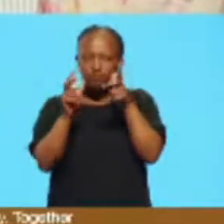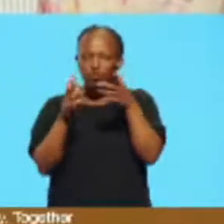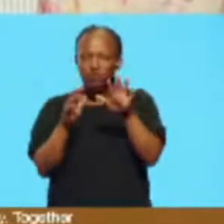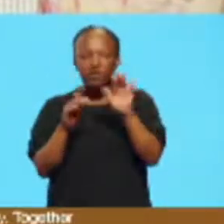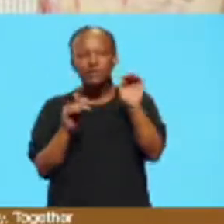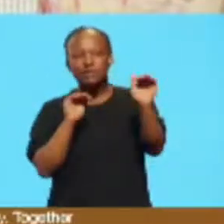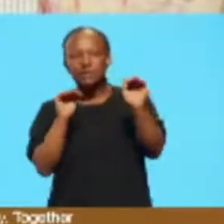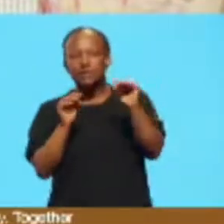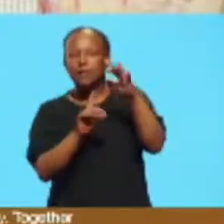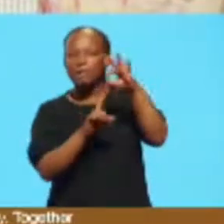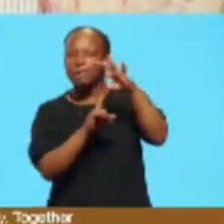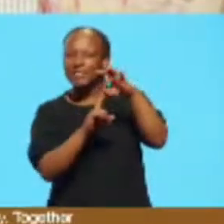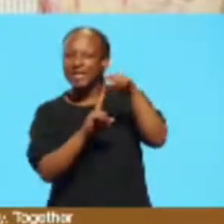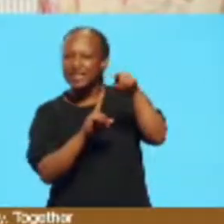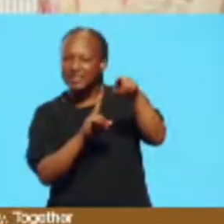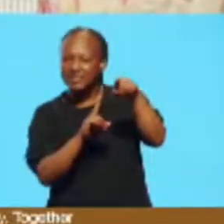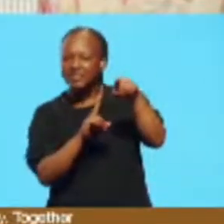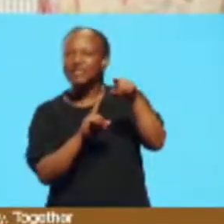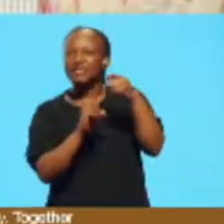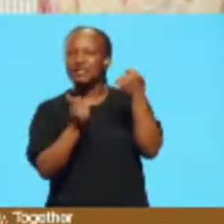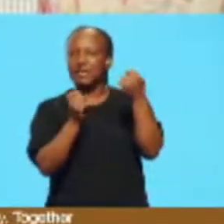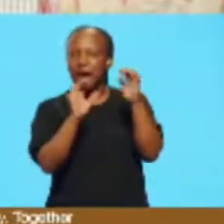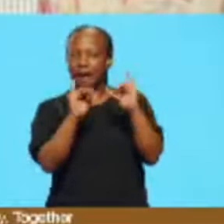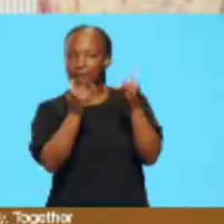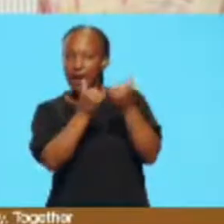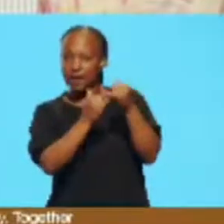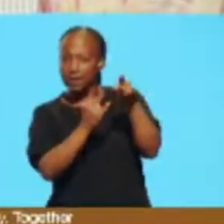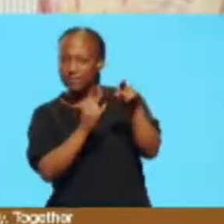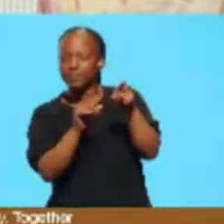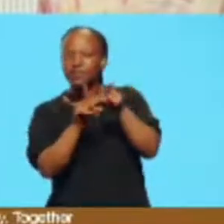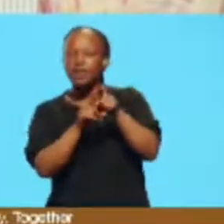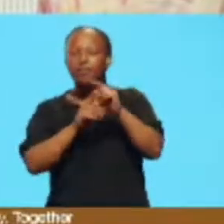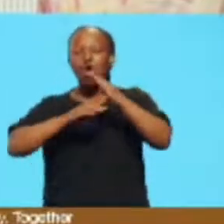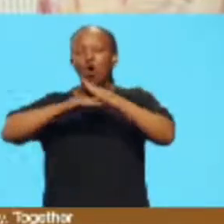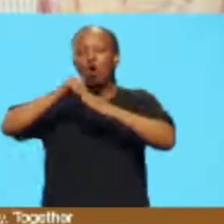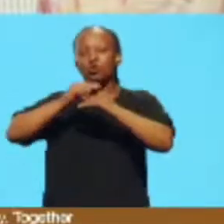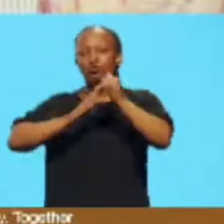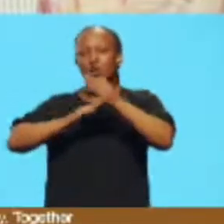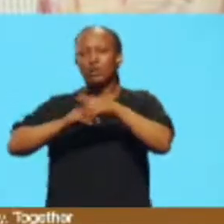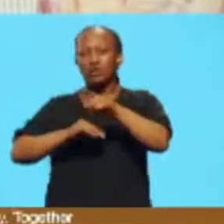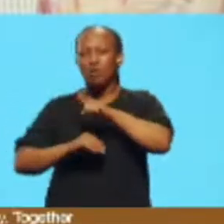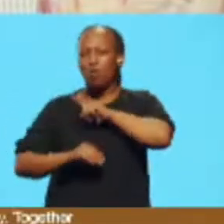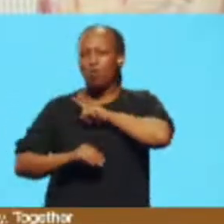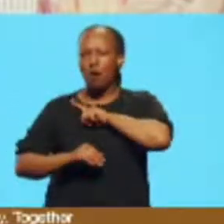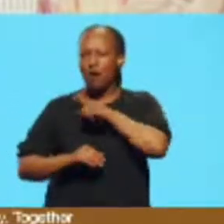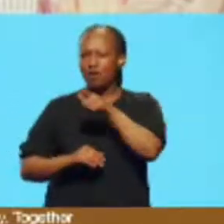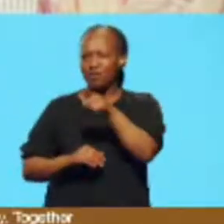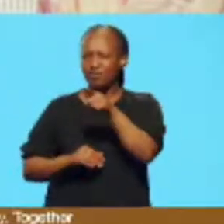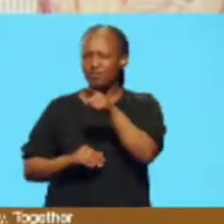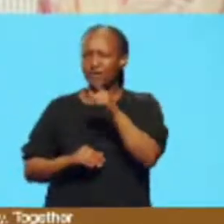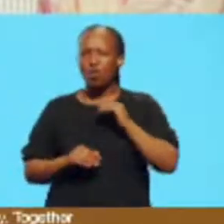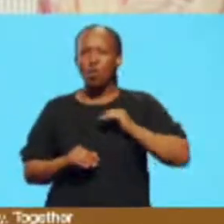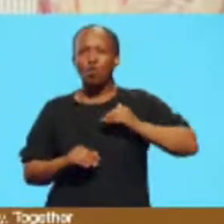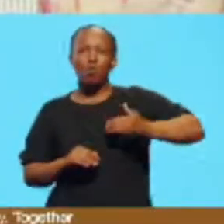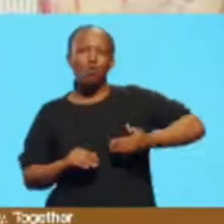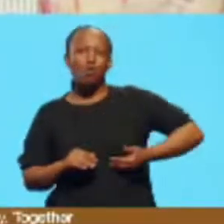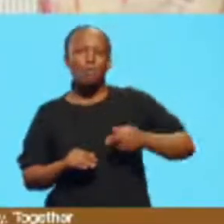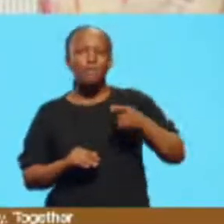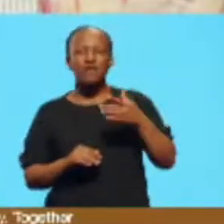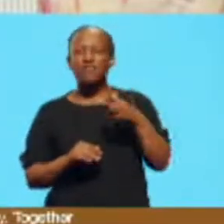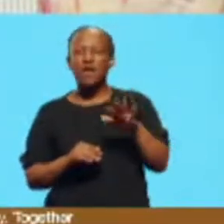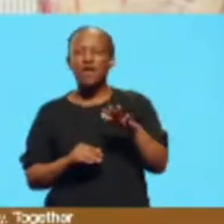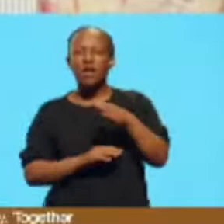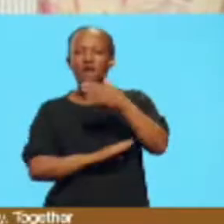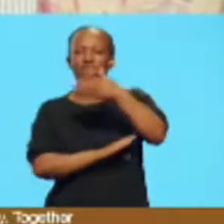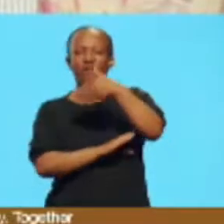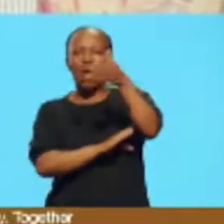upon Mercedes-Benz, we also call upon, and then I always say construction, why are we only having flags, women as the ones who are holding the